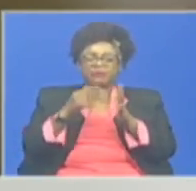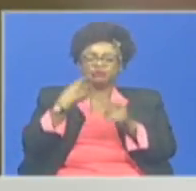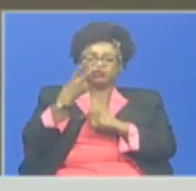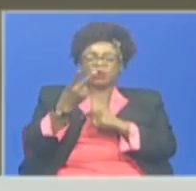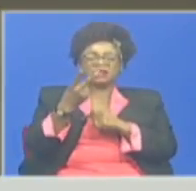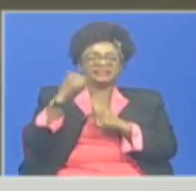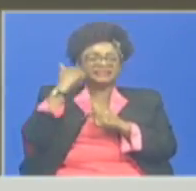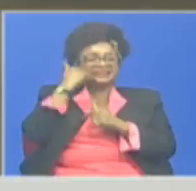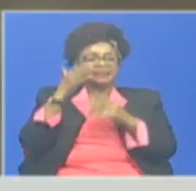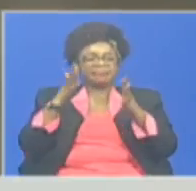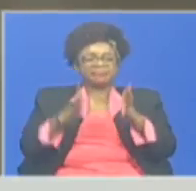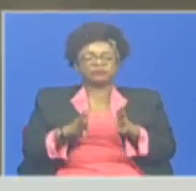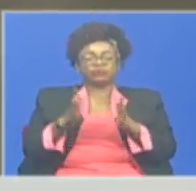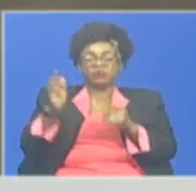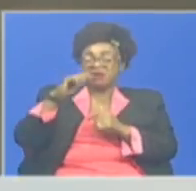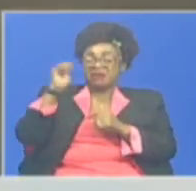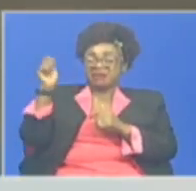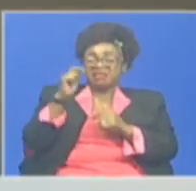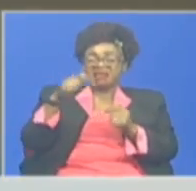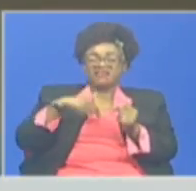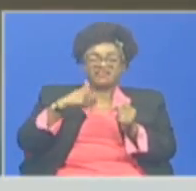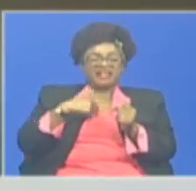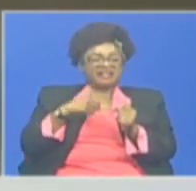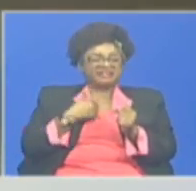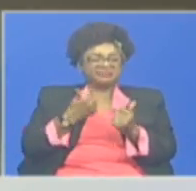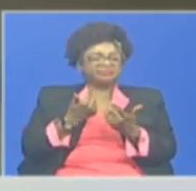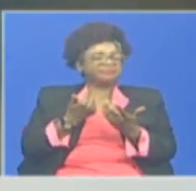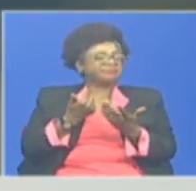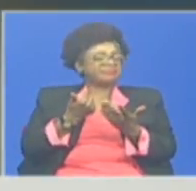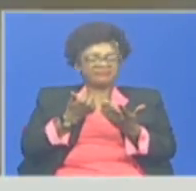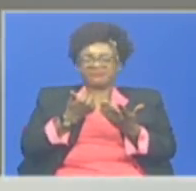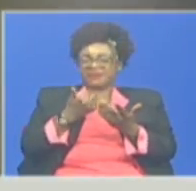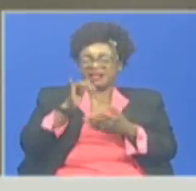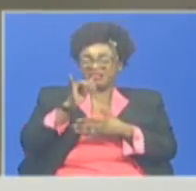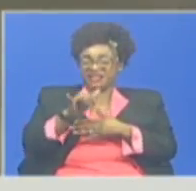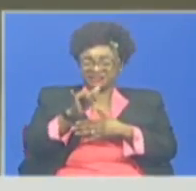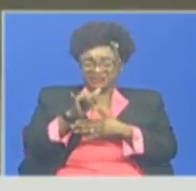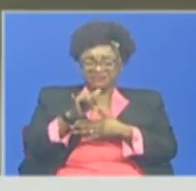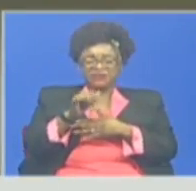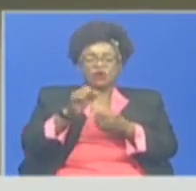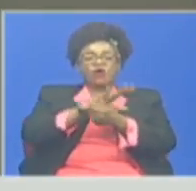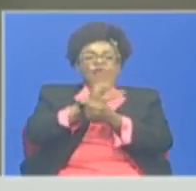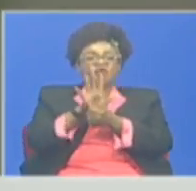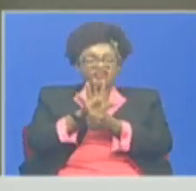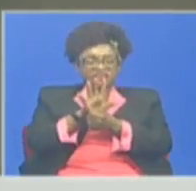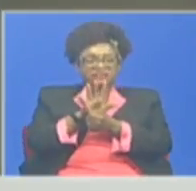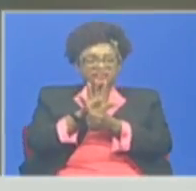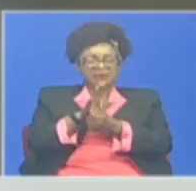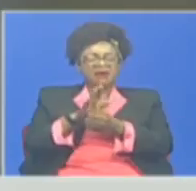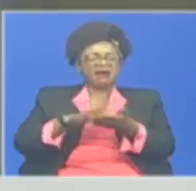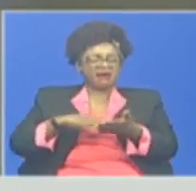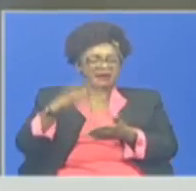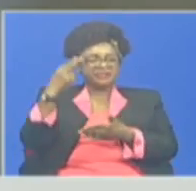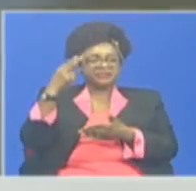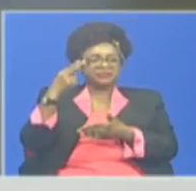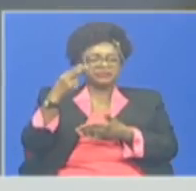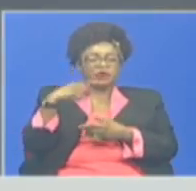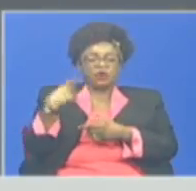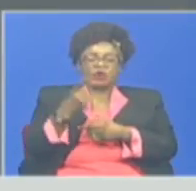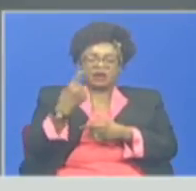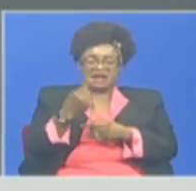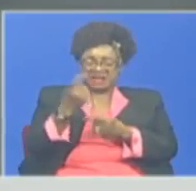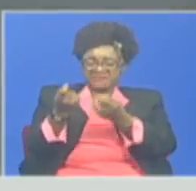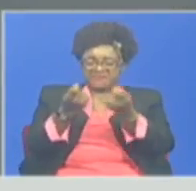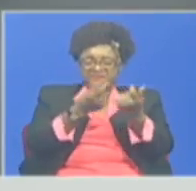patients, Kenya is now just feeling the upwards trajectory, that is the COVID-19 curve. And while only a few patients are